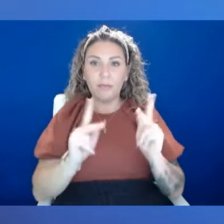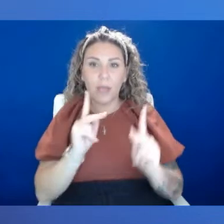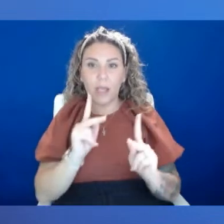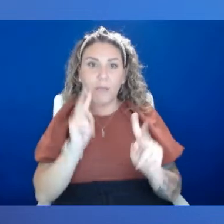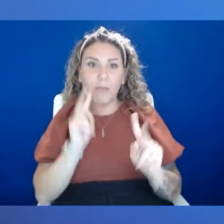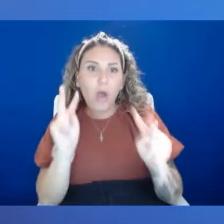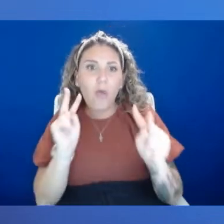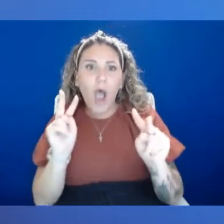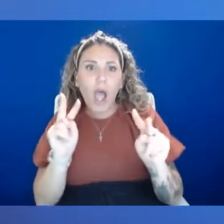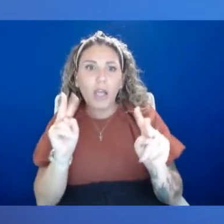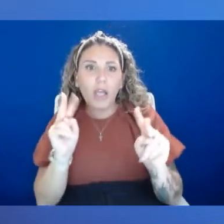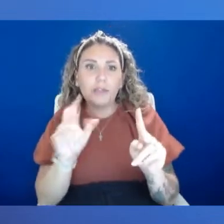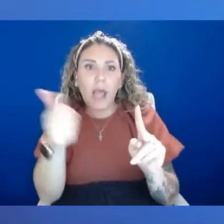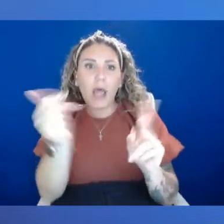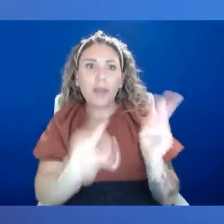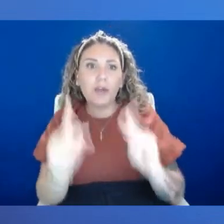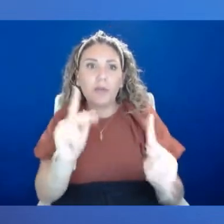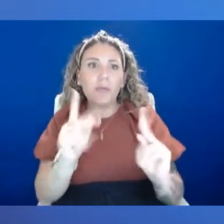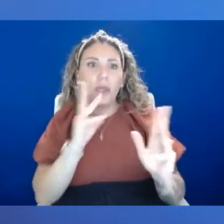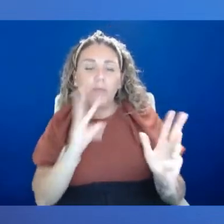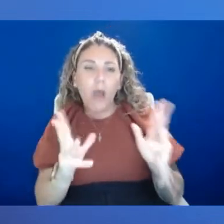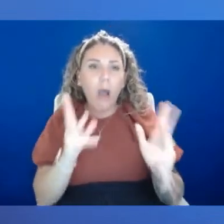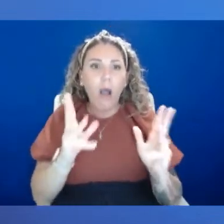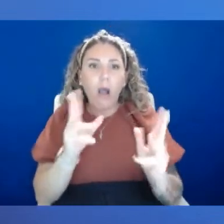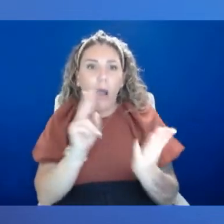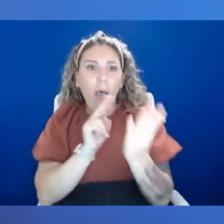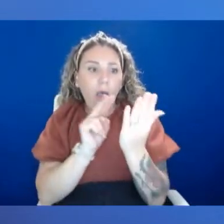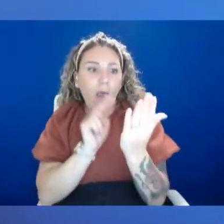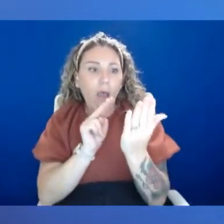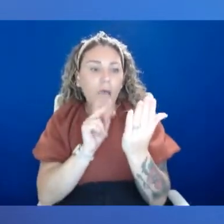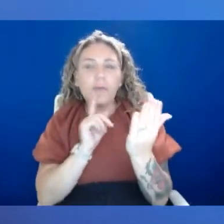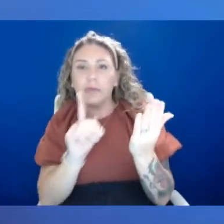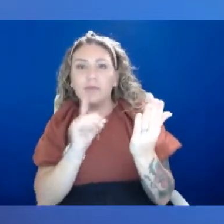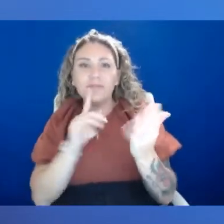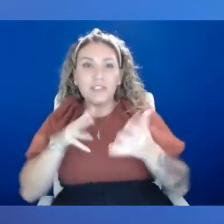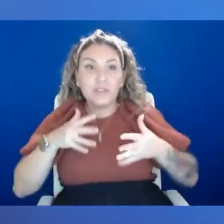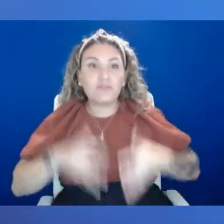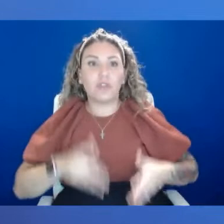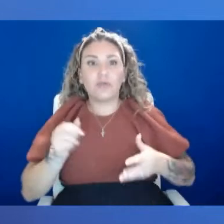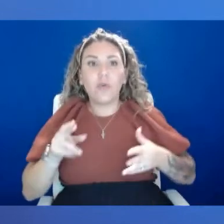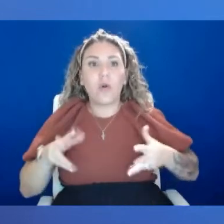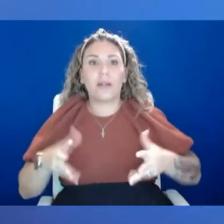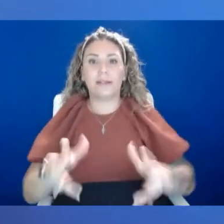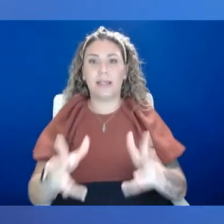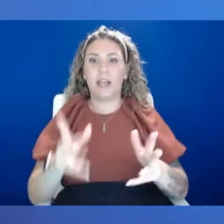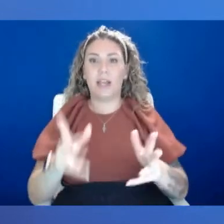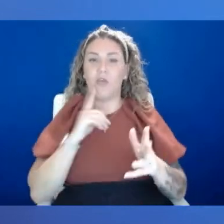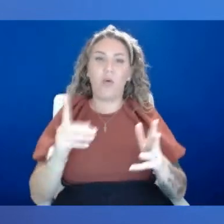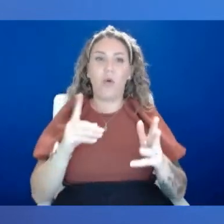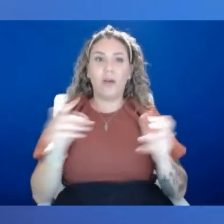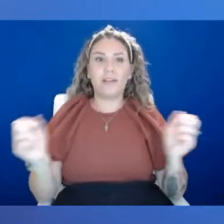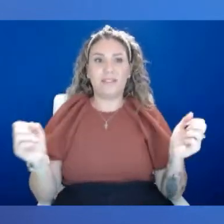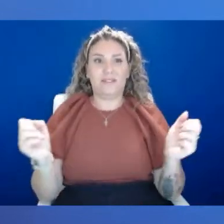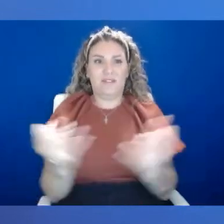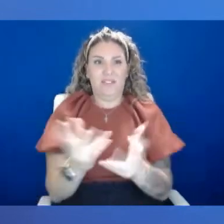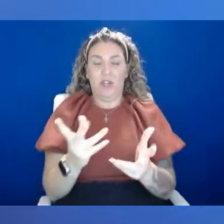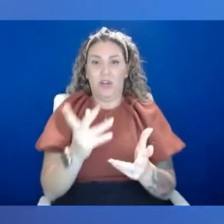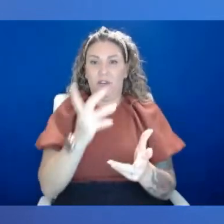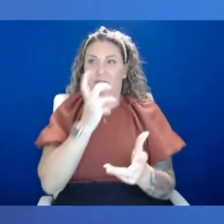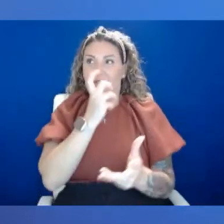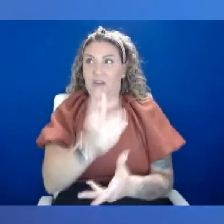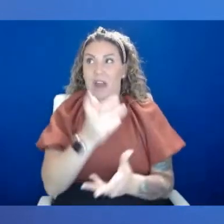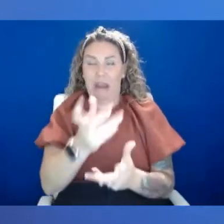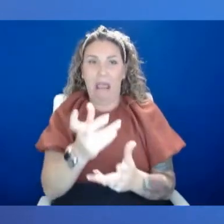And so there is that propensity for depression or anxiety or that, fear of missing out. And so continuing to monitor that